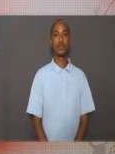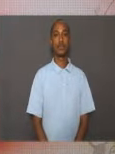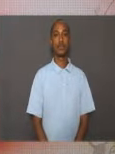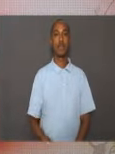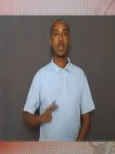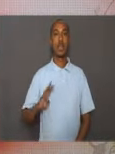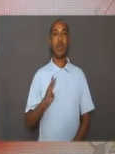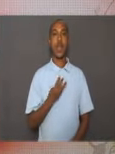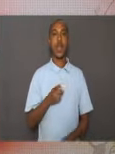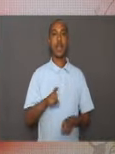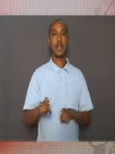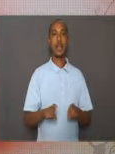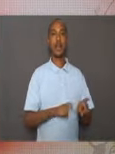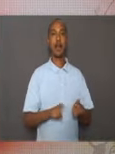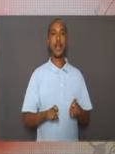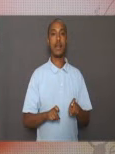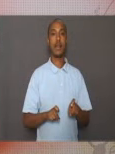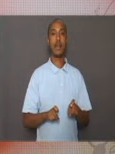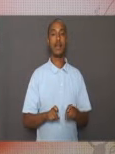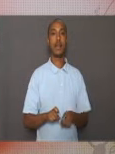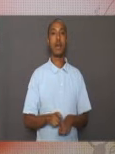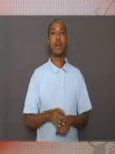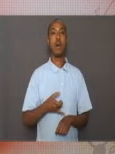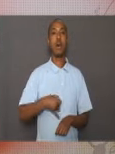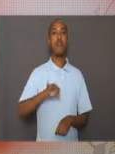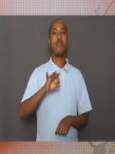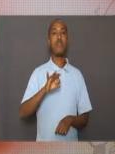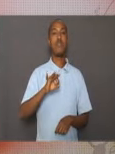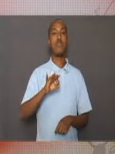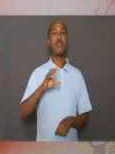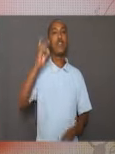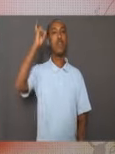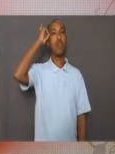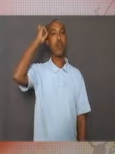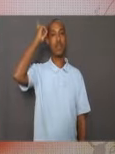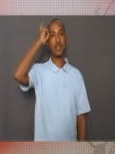We examined the theories of Democritus,